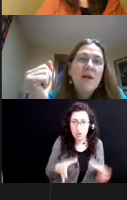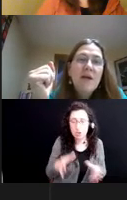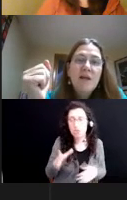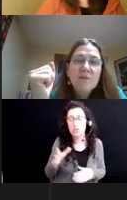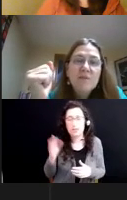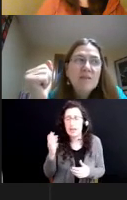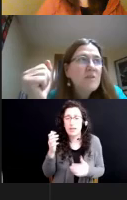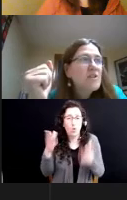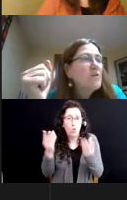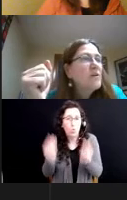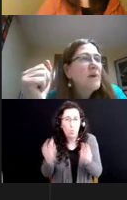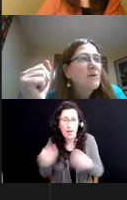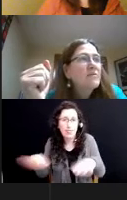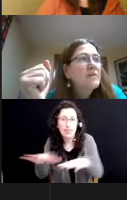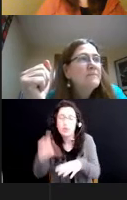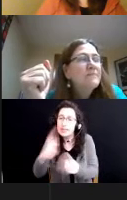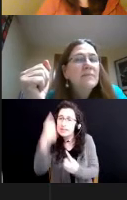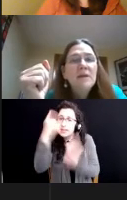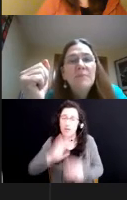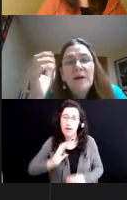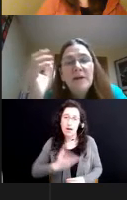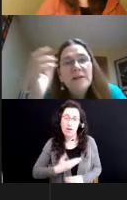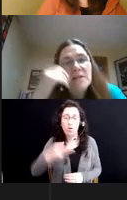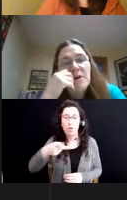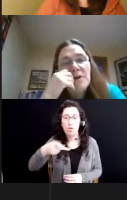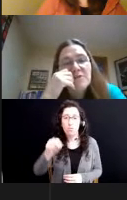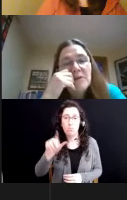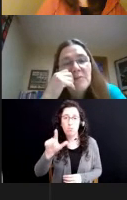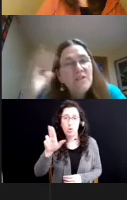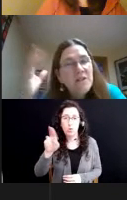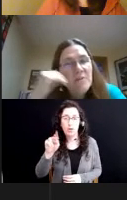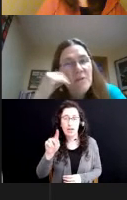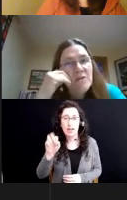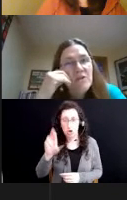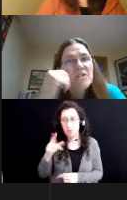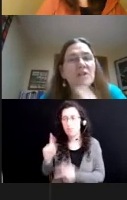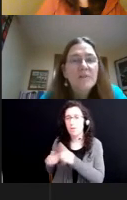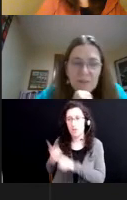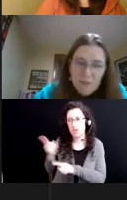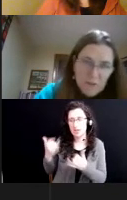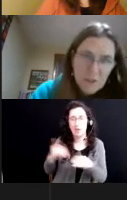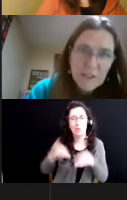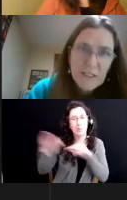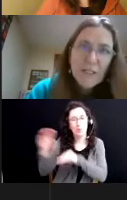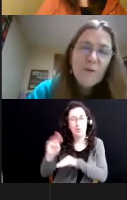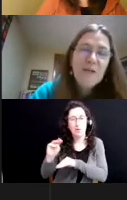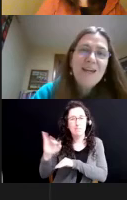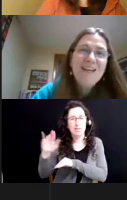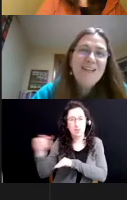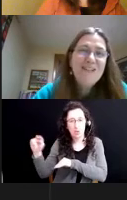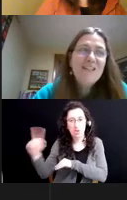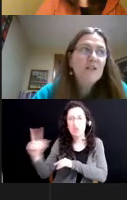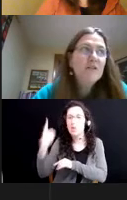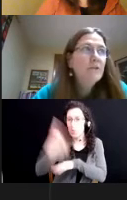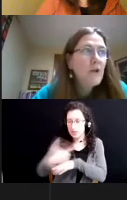pollinators. And it was said to me so very powerfully by an entomologist friend of mine. She's now in Minnesota. She said, she leaned into me one